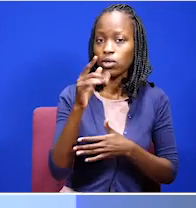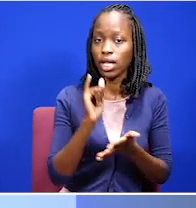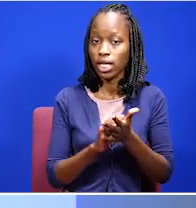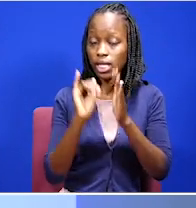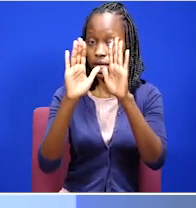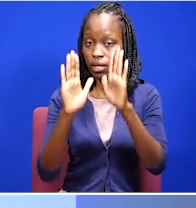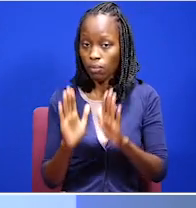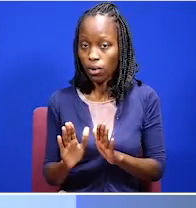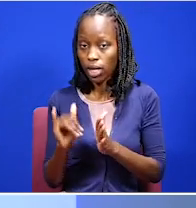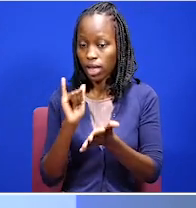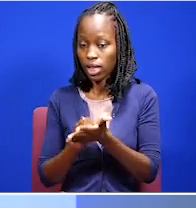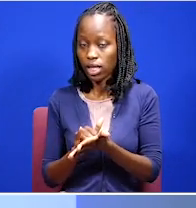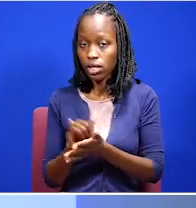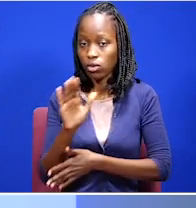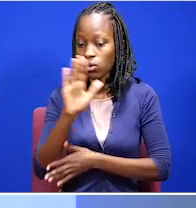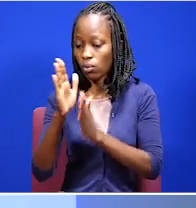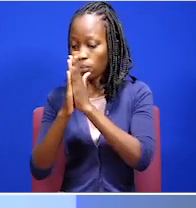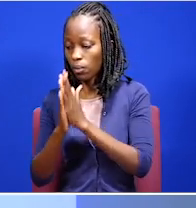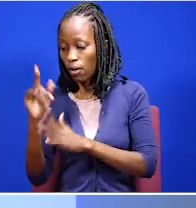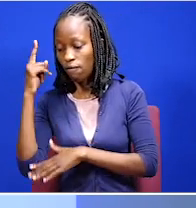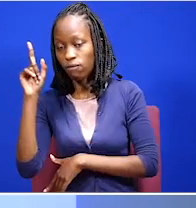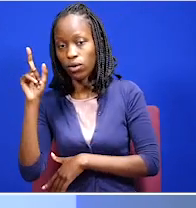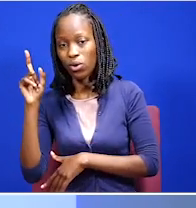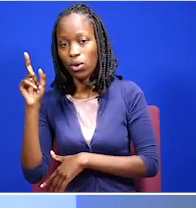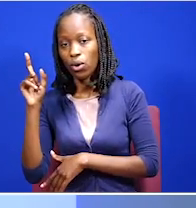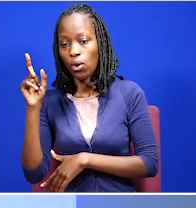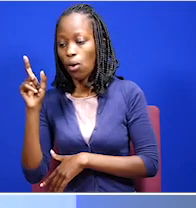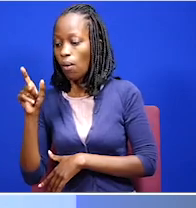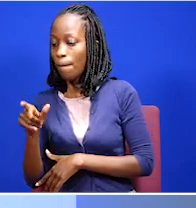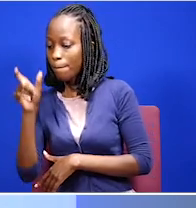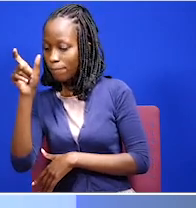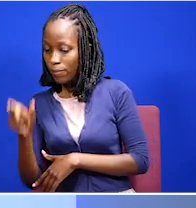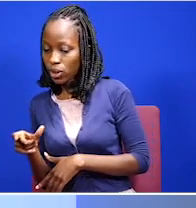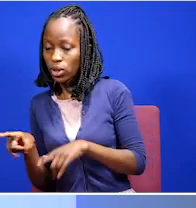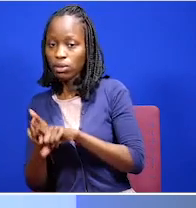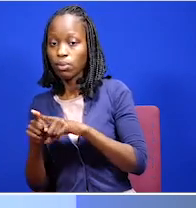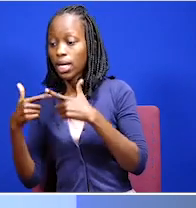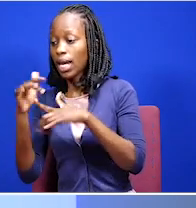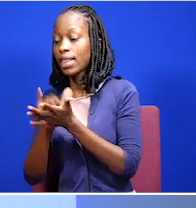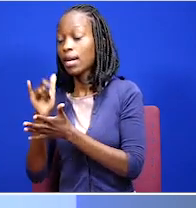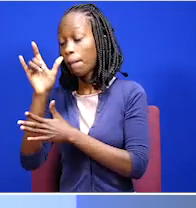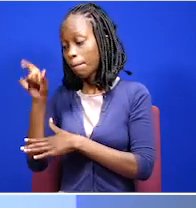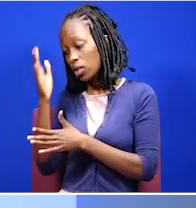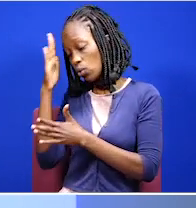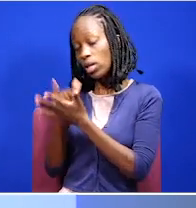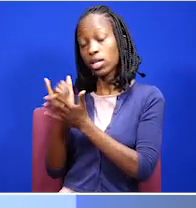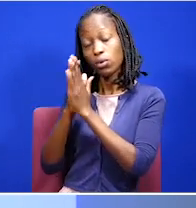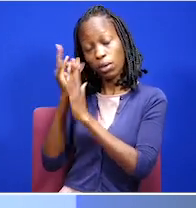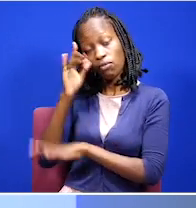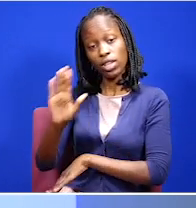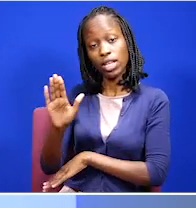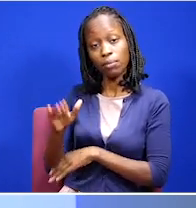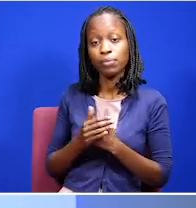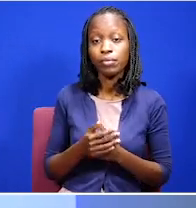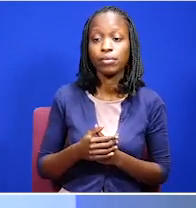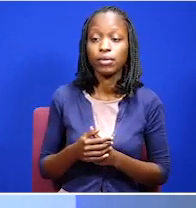to say that it is important that you pray for somebody deliberately and let that person know. Let